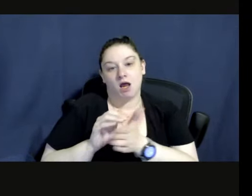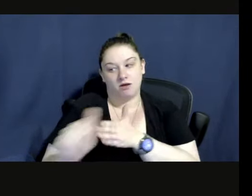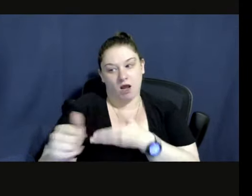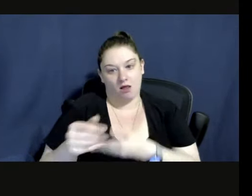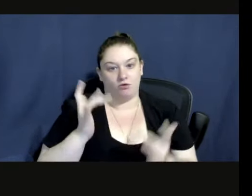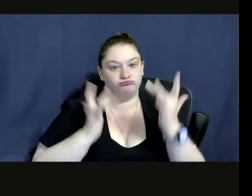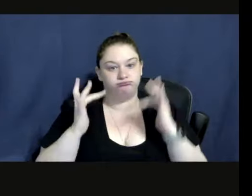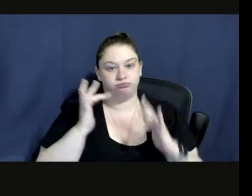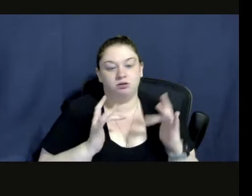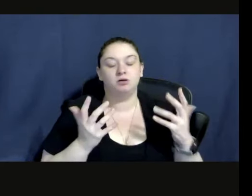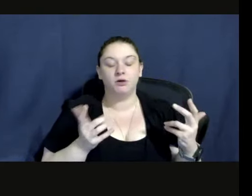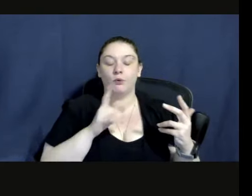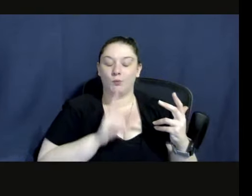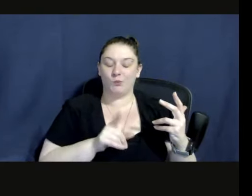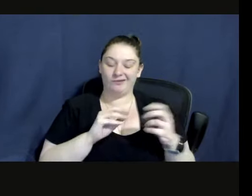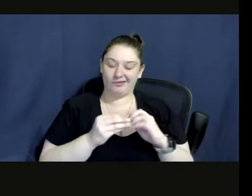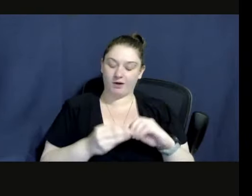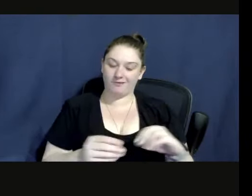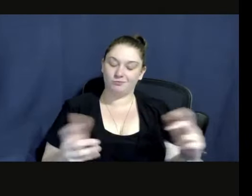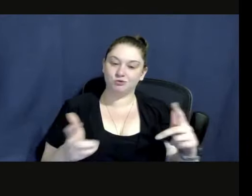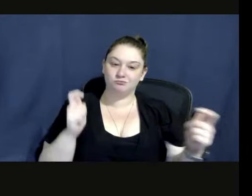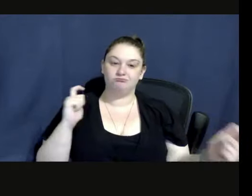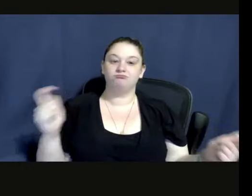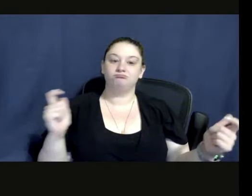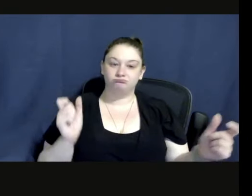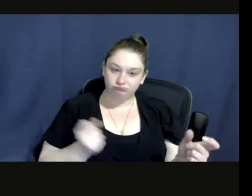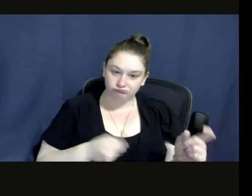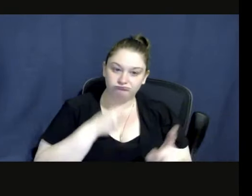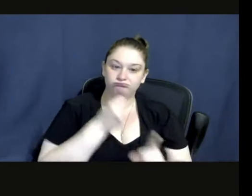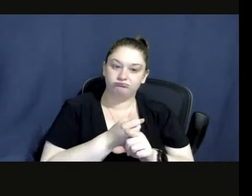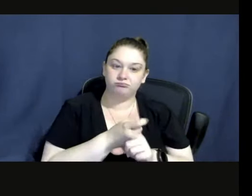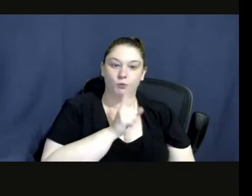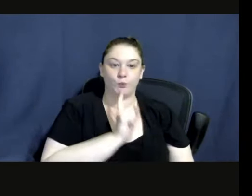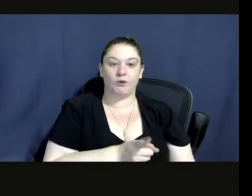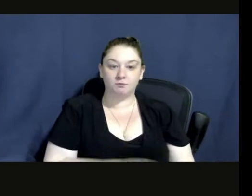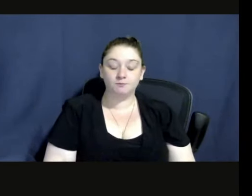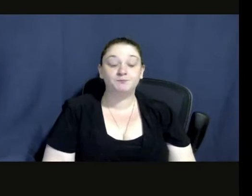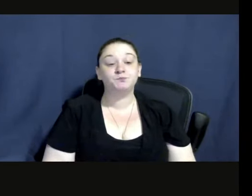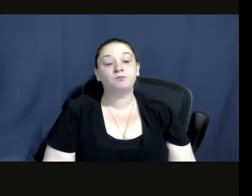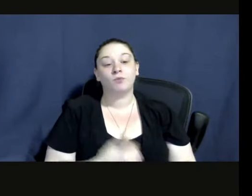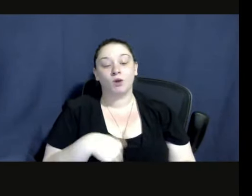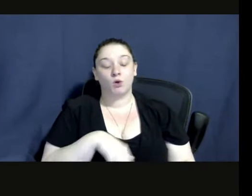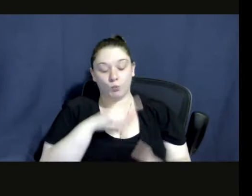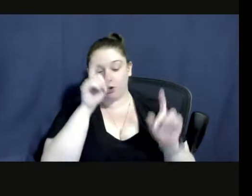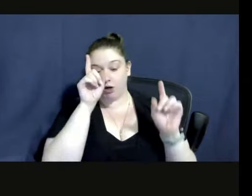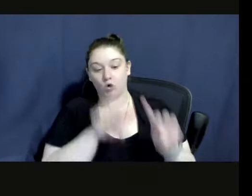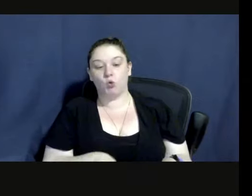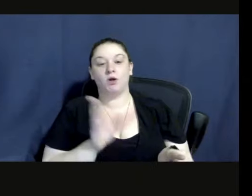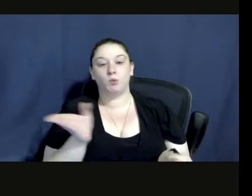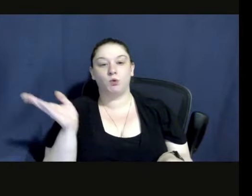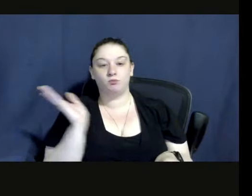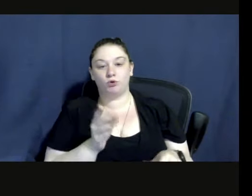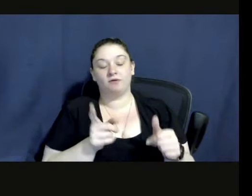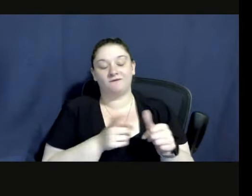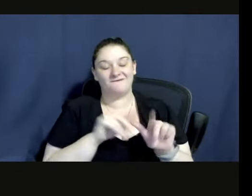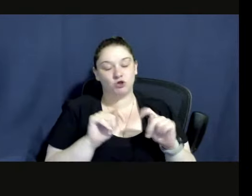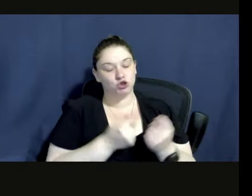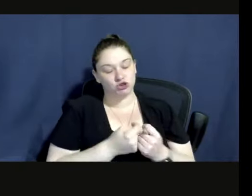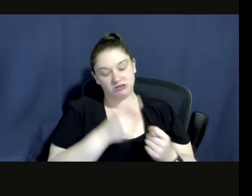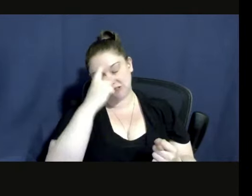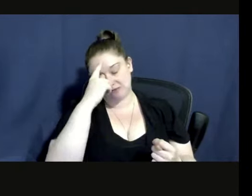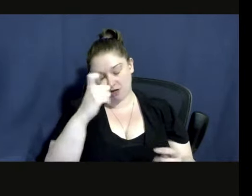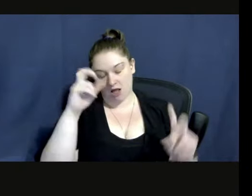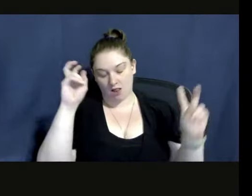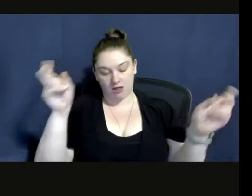numbers that we're talking about are significant and they're real. We agreed that we would bring the first team mentality to this conversation and